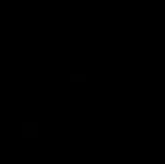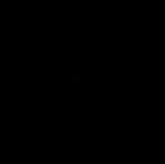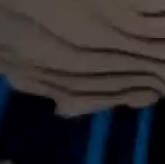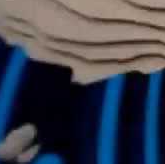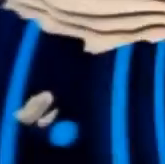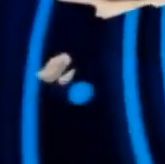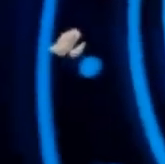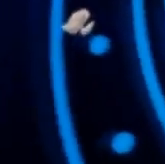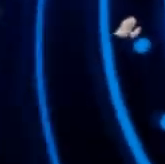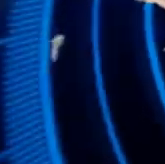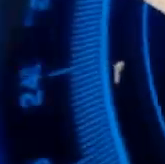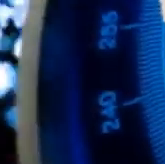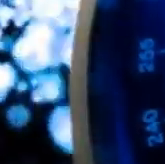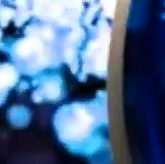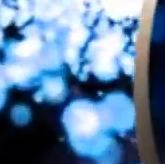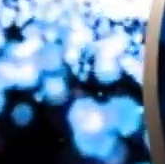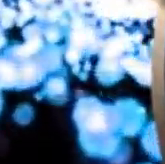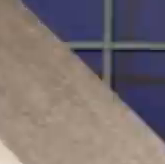hits.